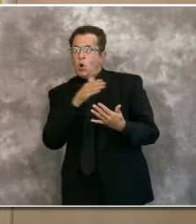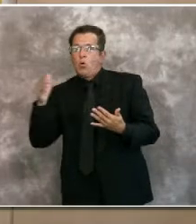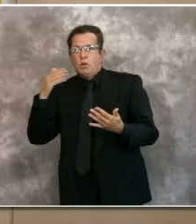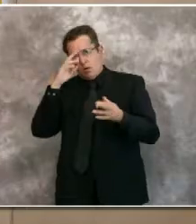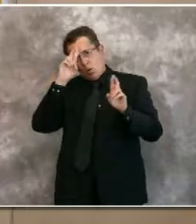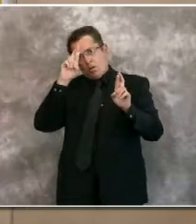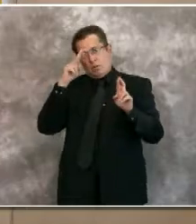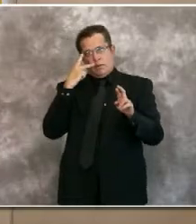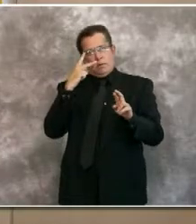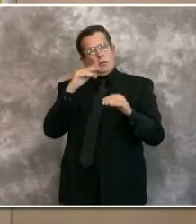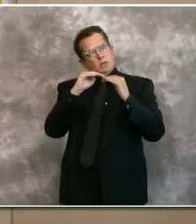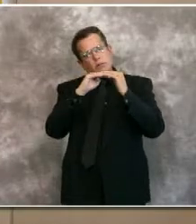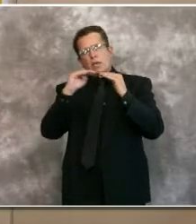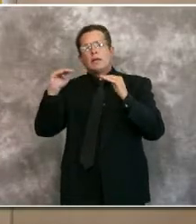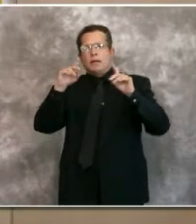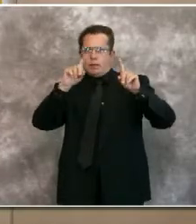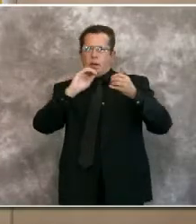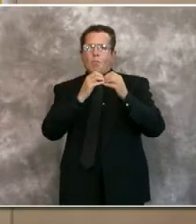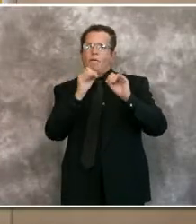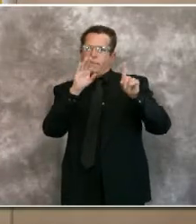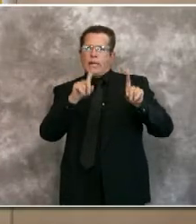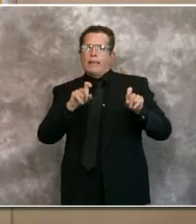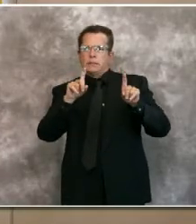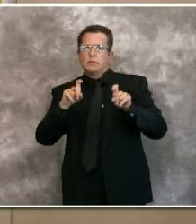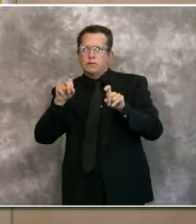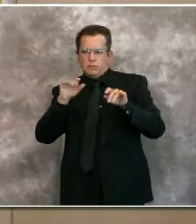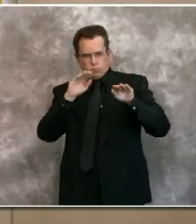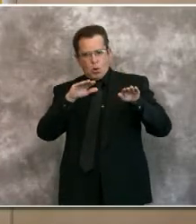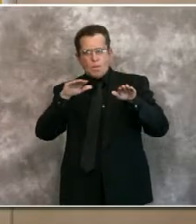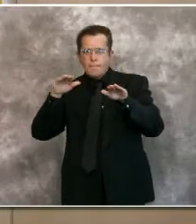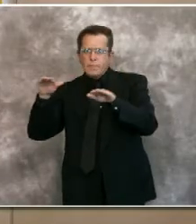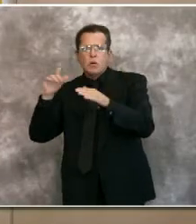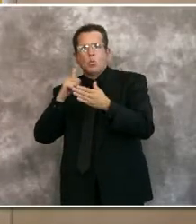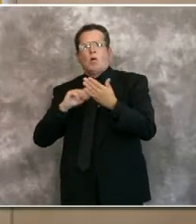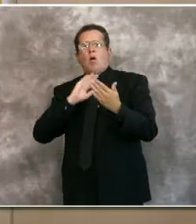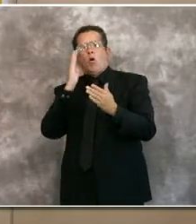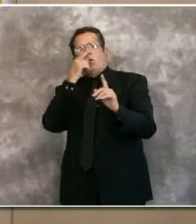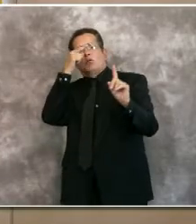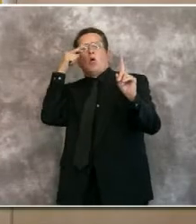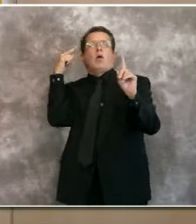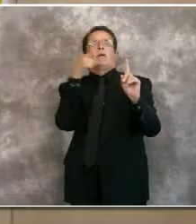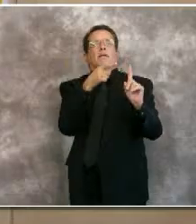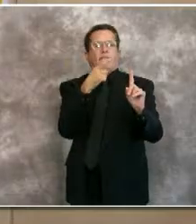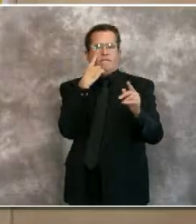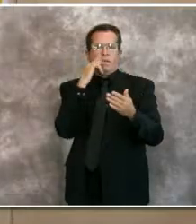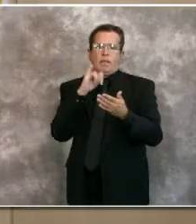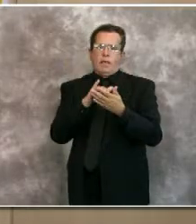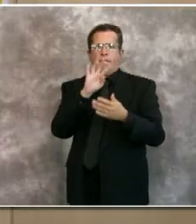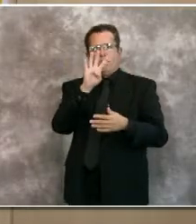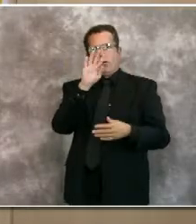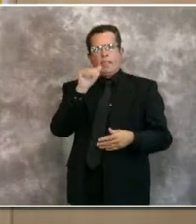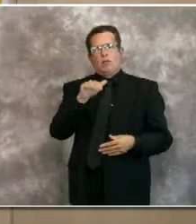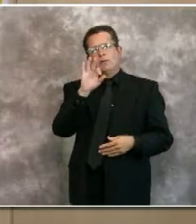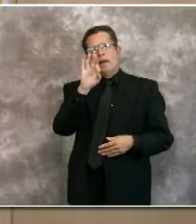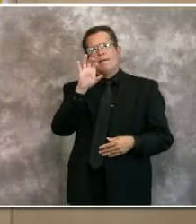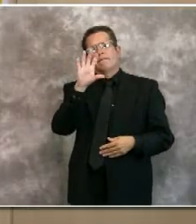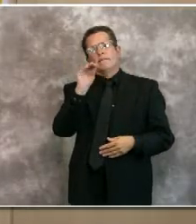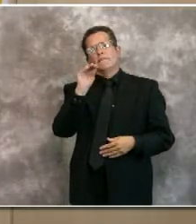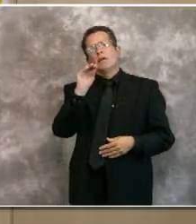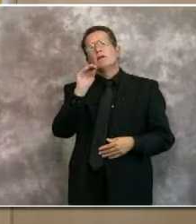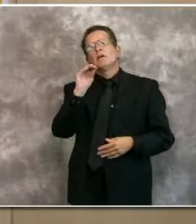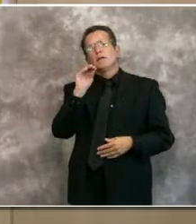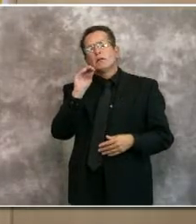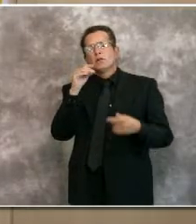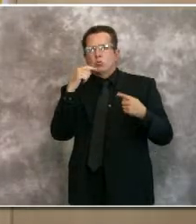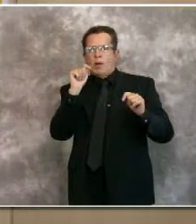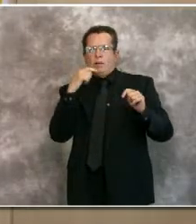a consistent number of tests close to what our target is over the 4,950 and